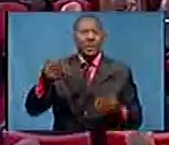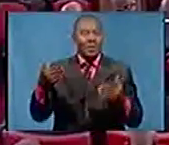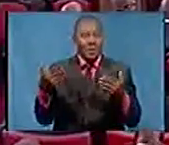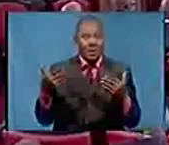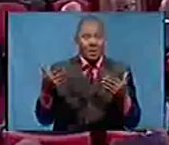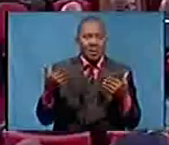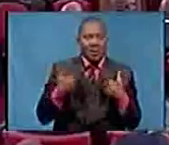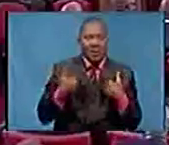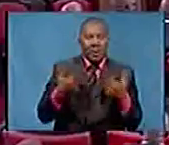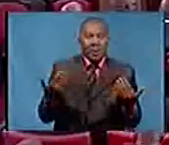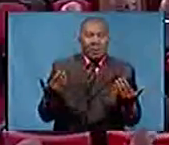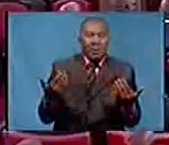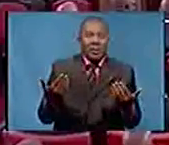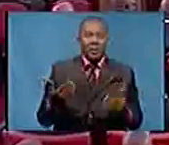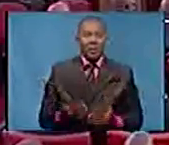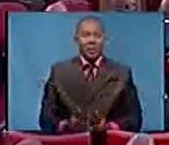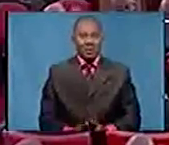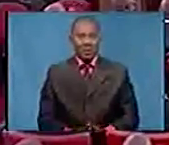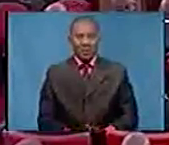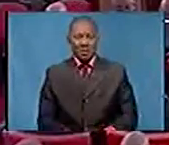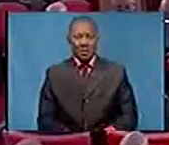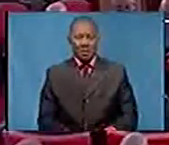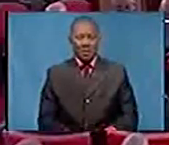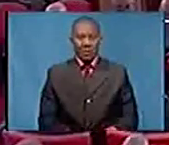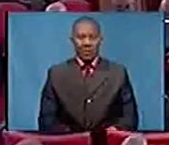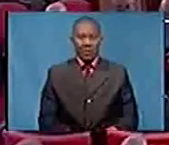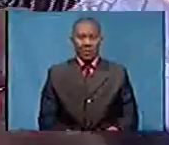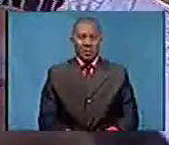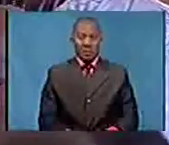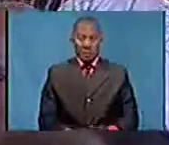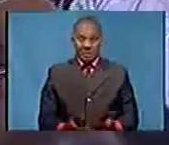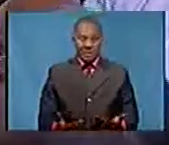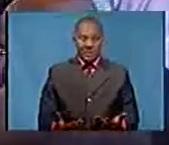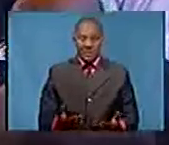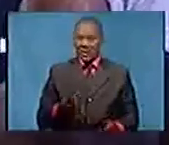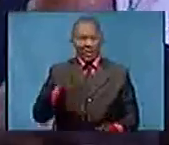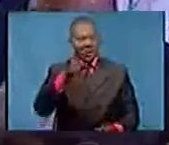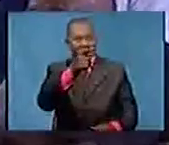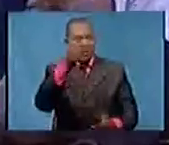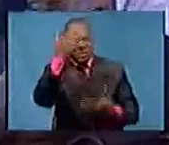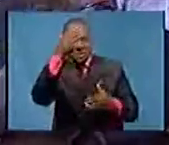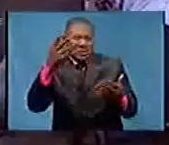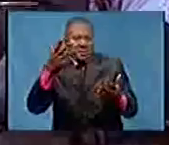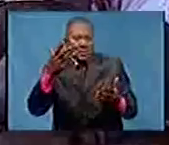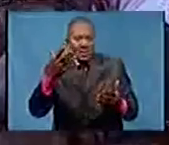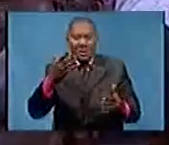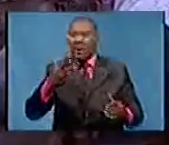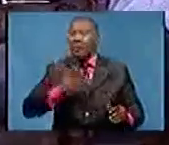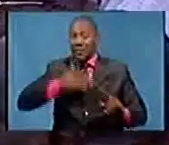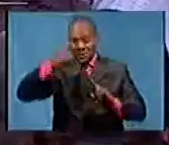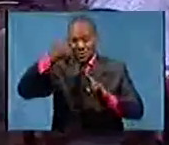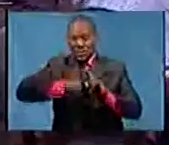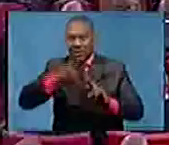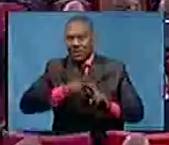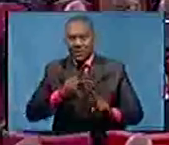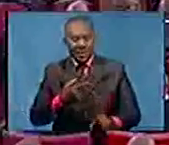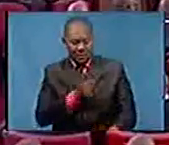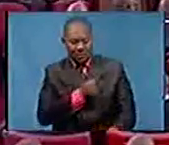You don't know me well. Look, I'm saying this just to make a certain point clear. Yeah. But my temperature has been,